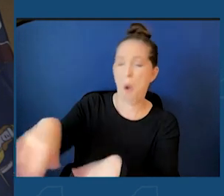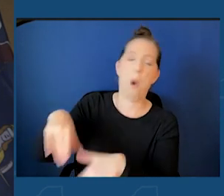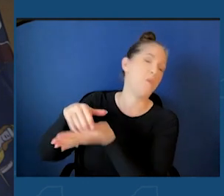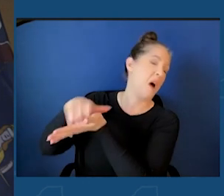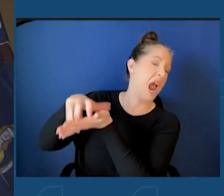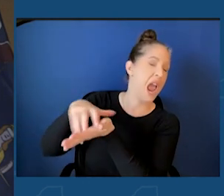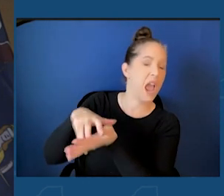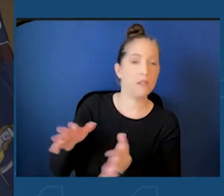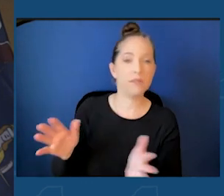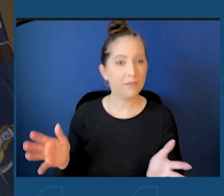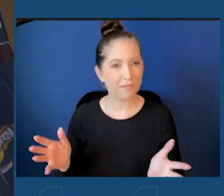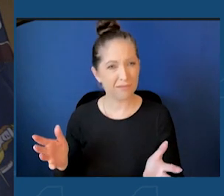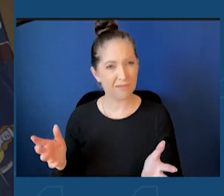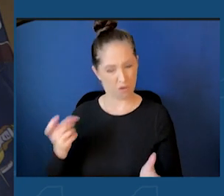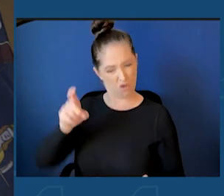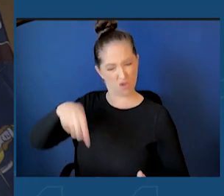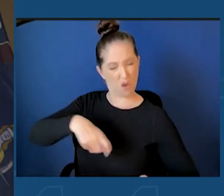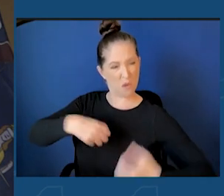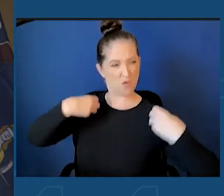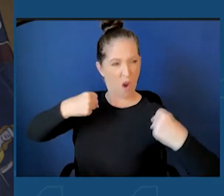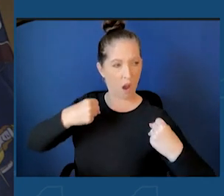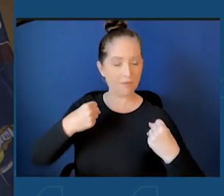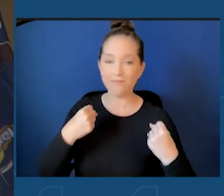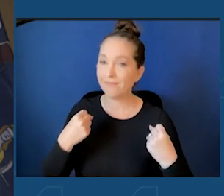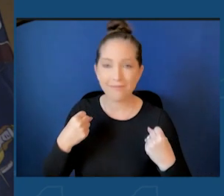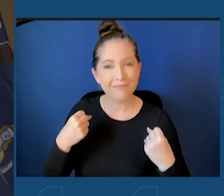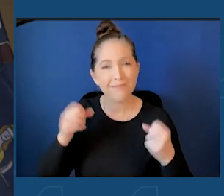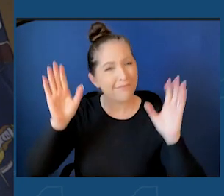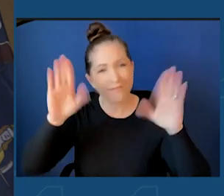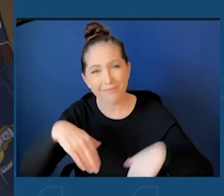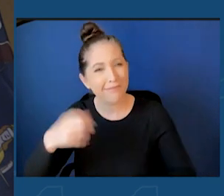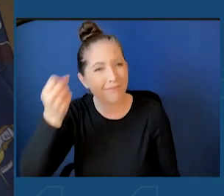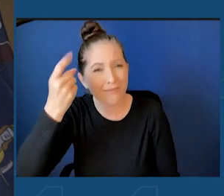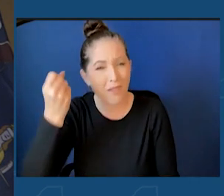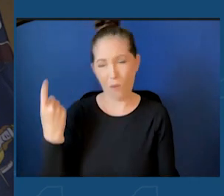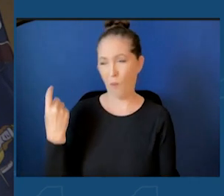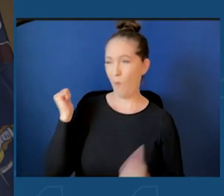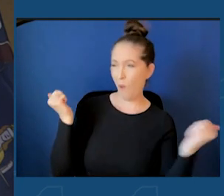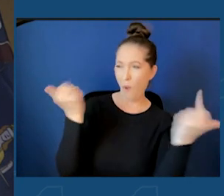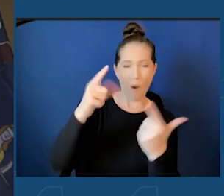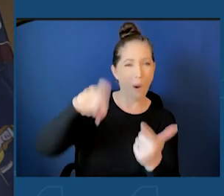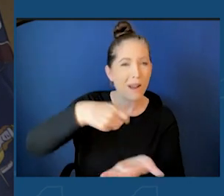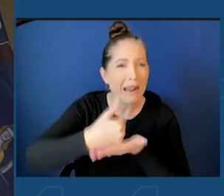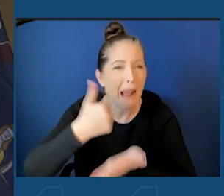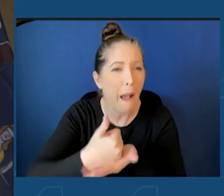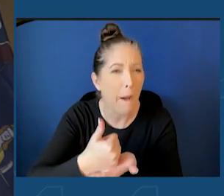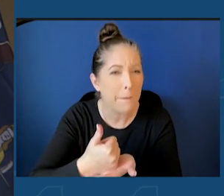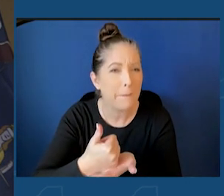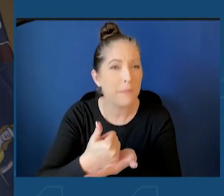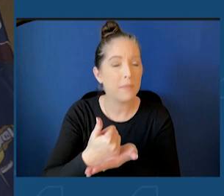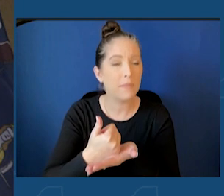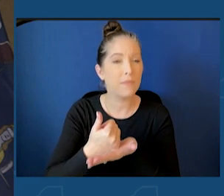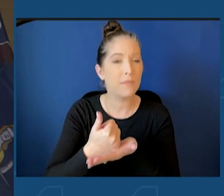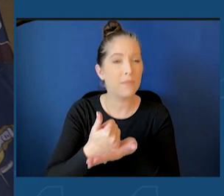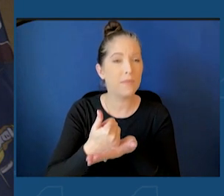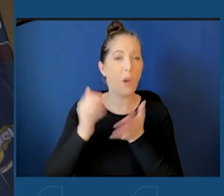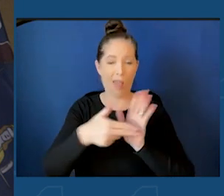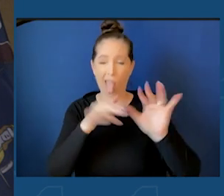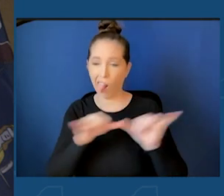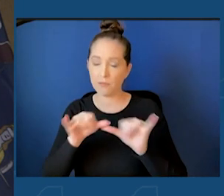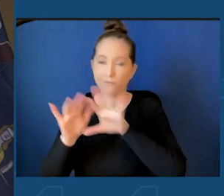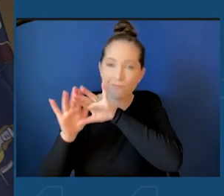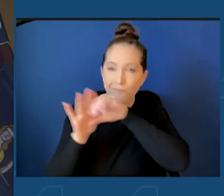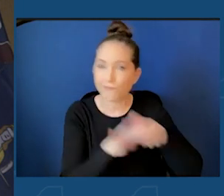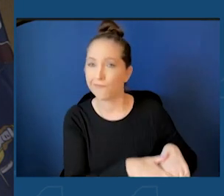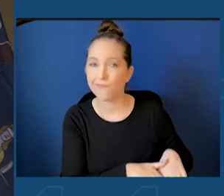help? Guess what, everybody? We all need help at different points in our lives. So overcoming that stigma is an important part